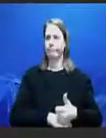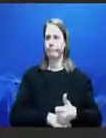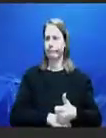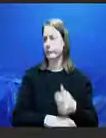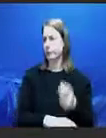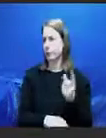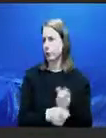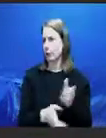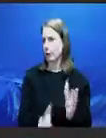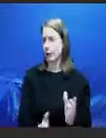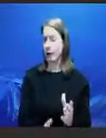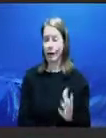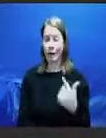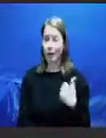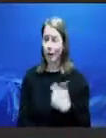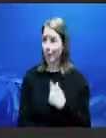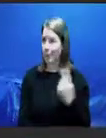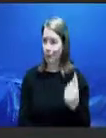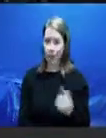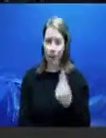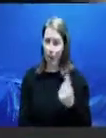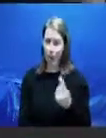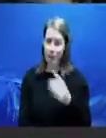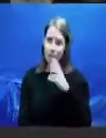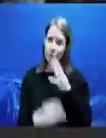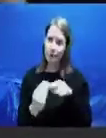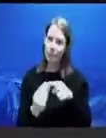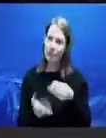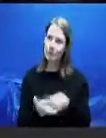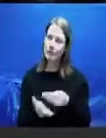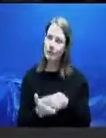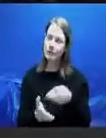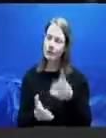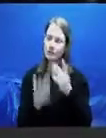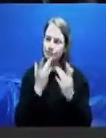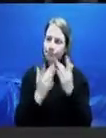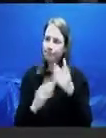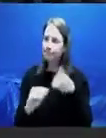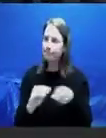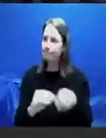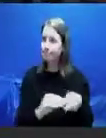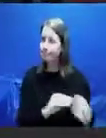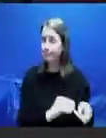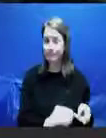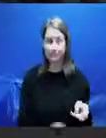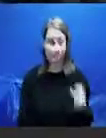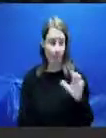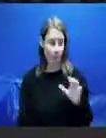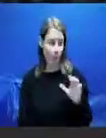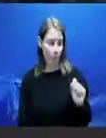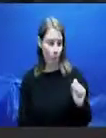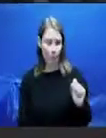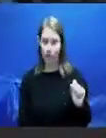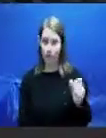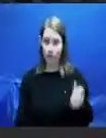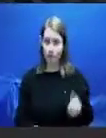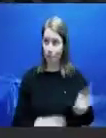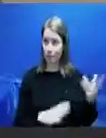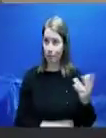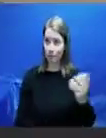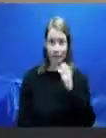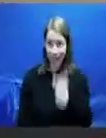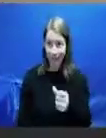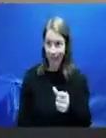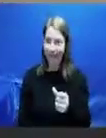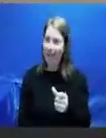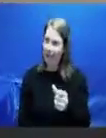cuts, how do we keep implementing and moving forward? Common Core is not going to go away, and there's so much good, but how do